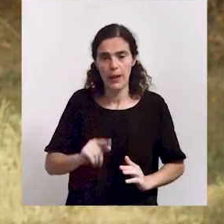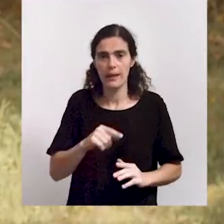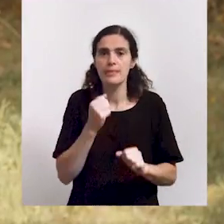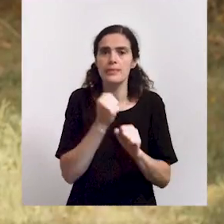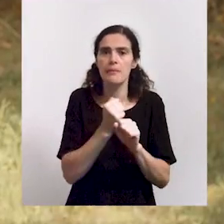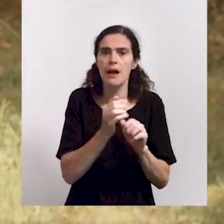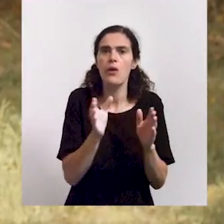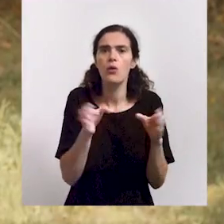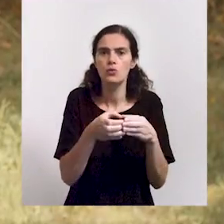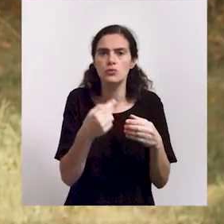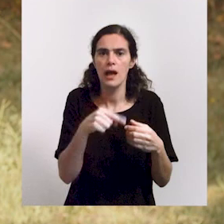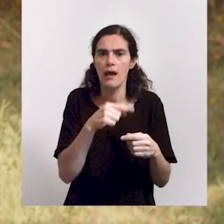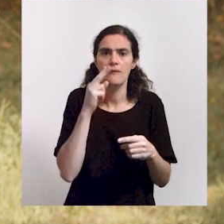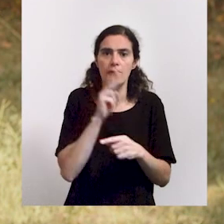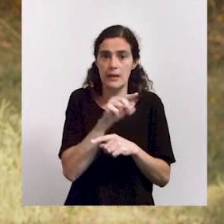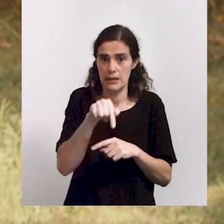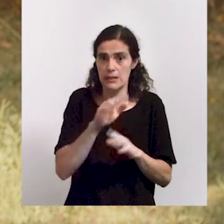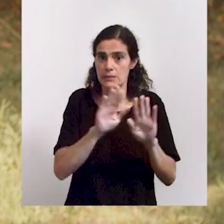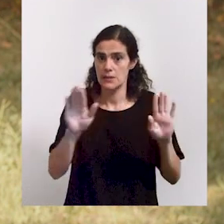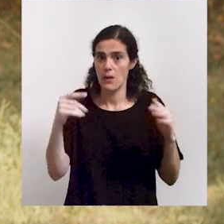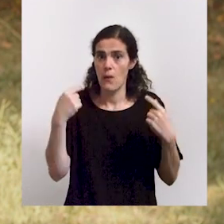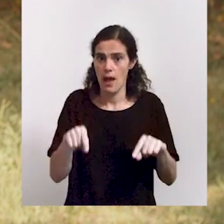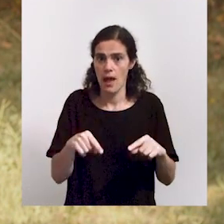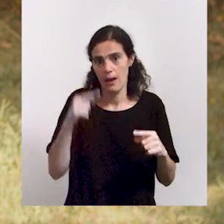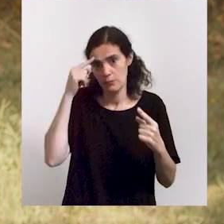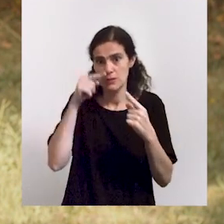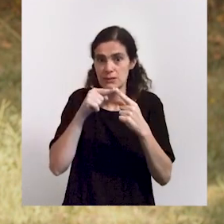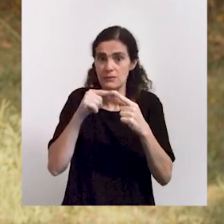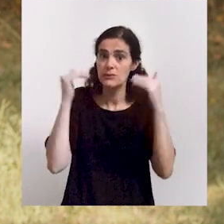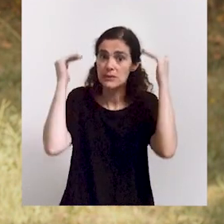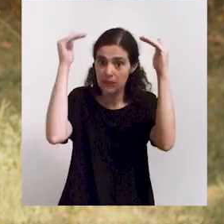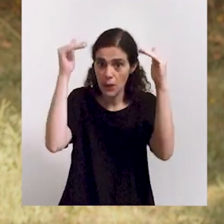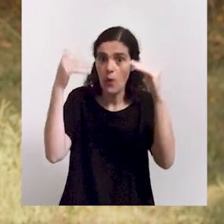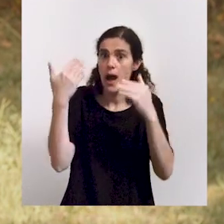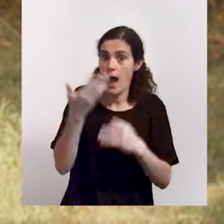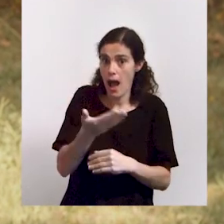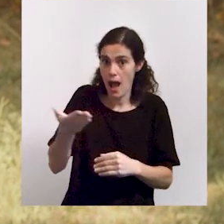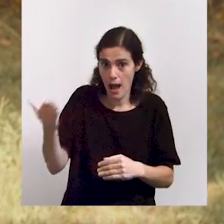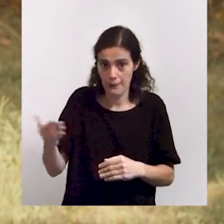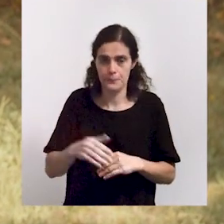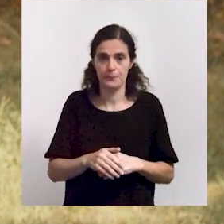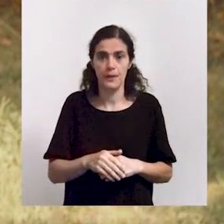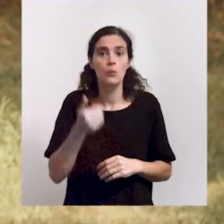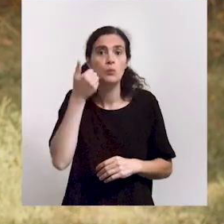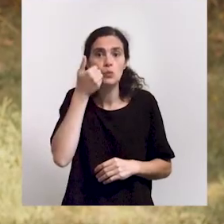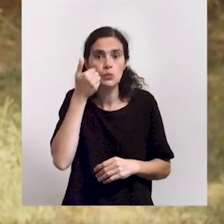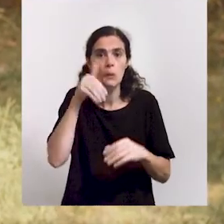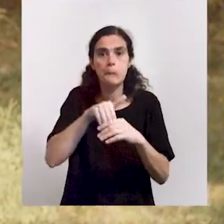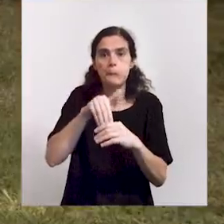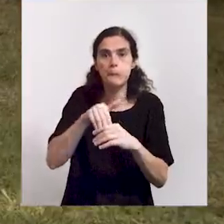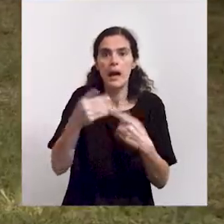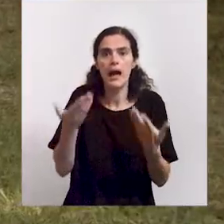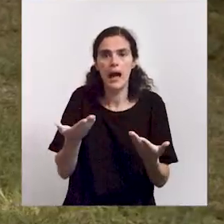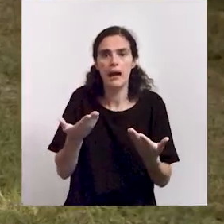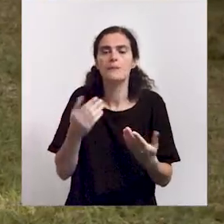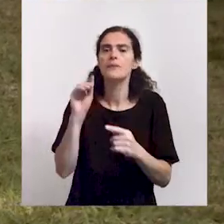are visible in this exhibition that involves the sky. Inside the museum, for instance, you have